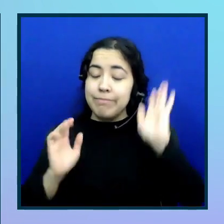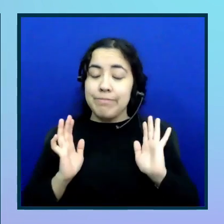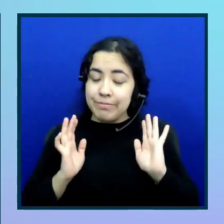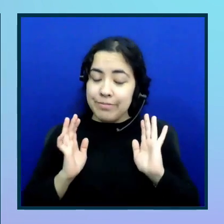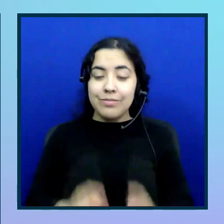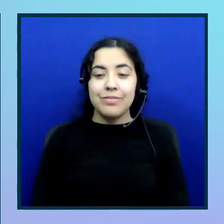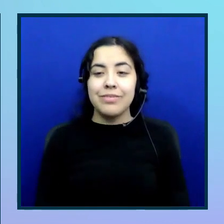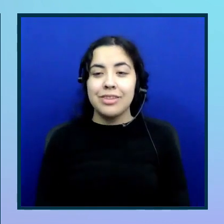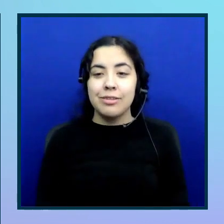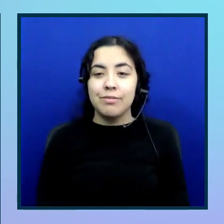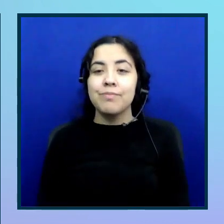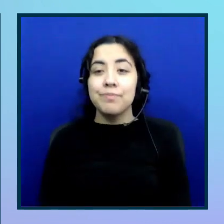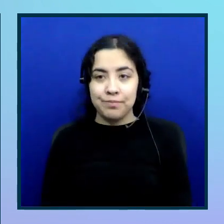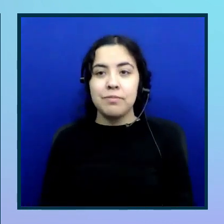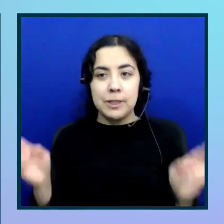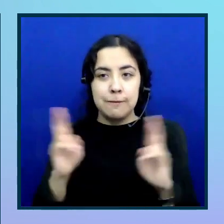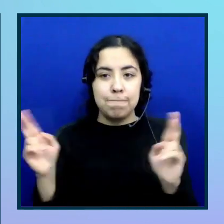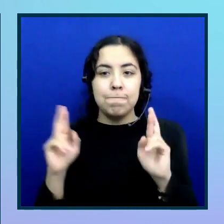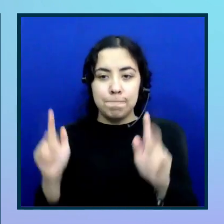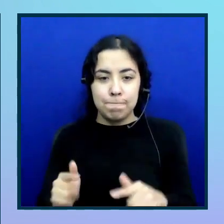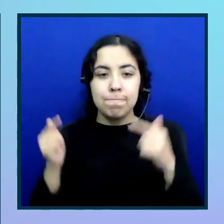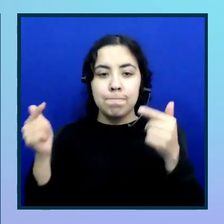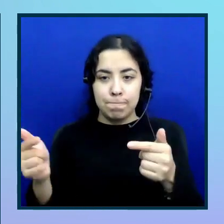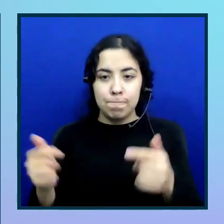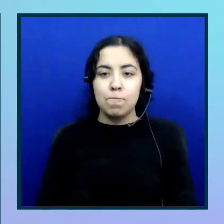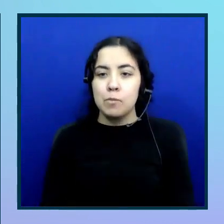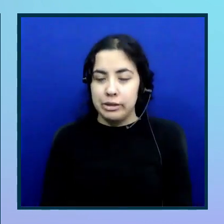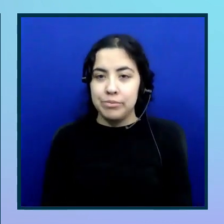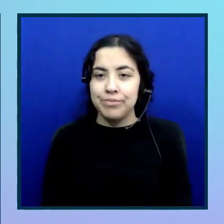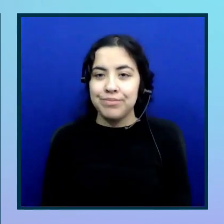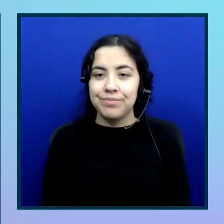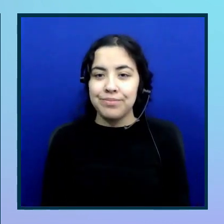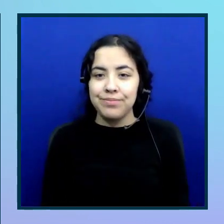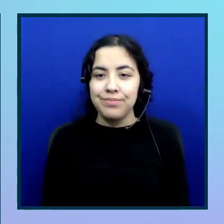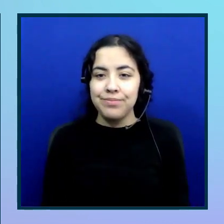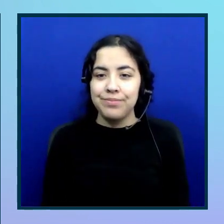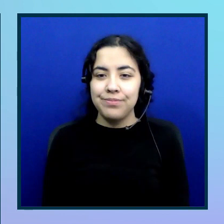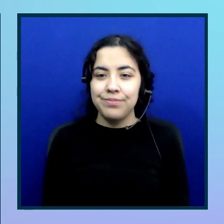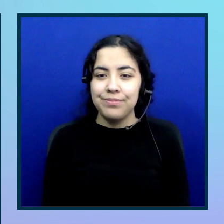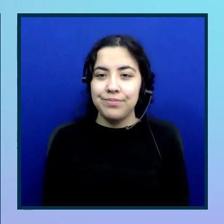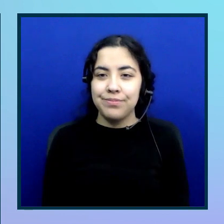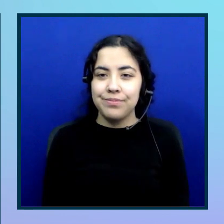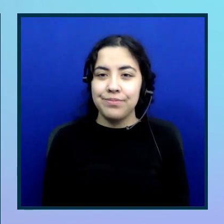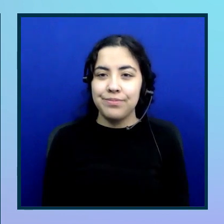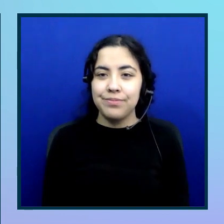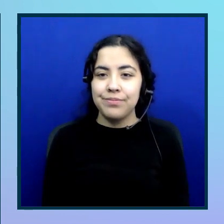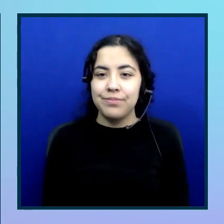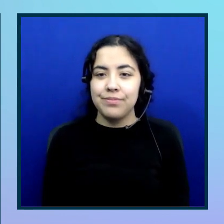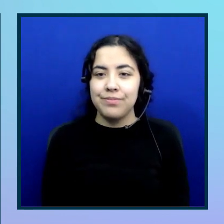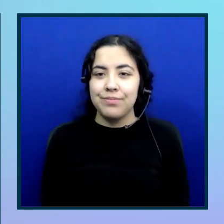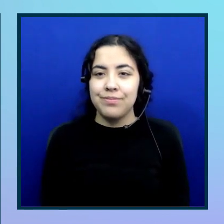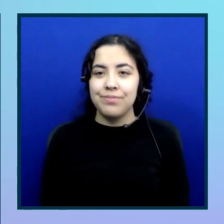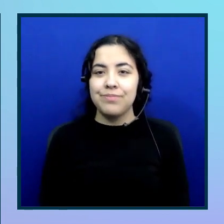Awesome. Thanks, Glenda. Okay, quite a few questions in here asking the difference between Axe DevTools